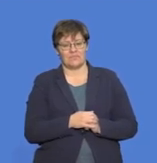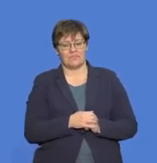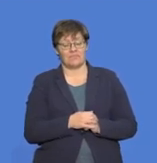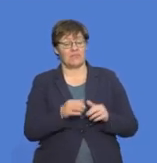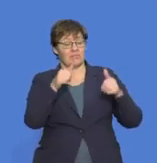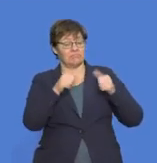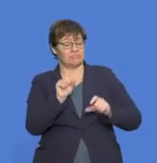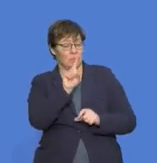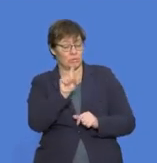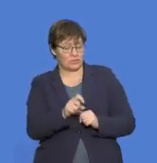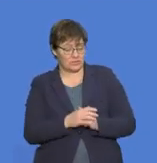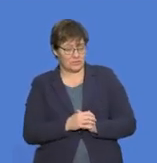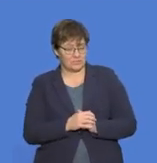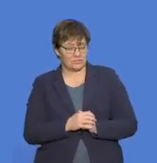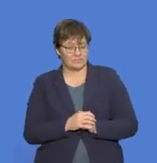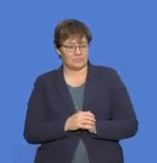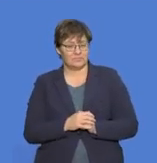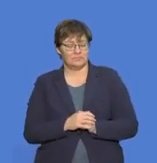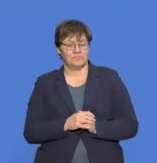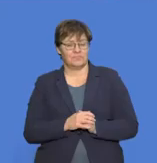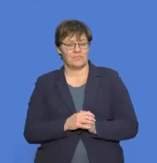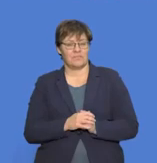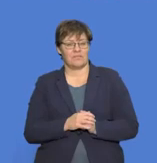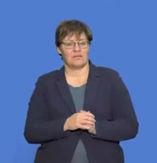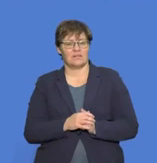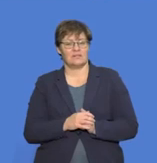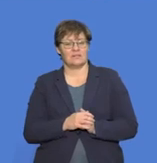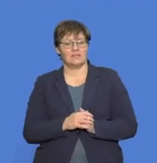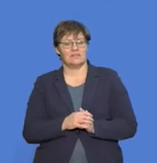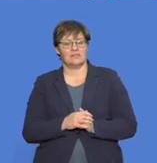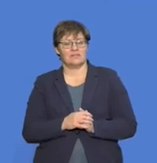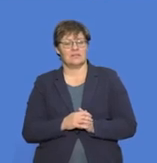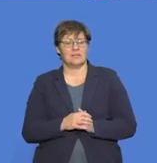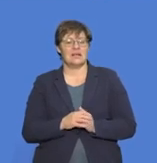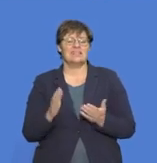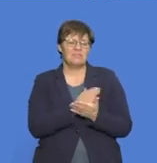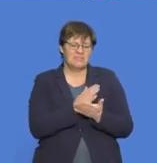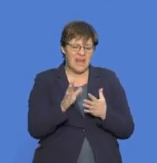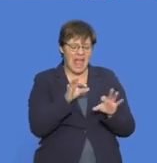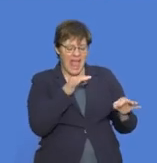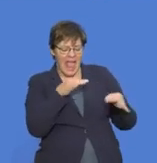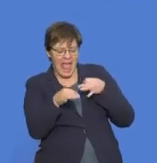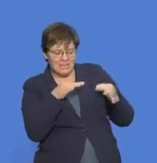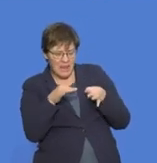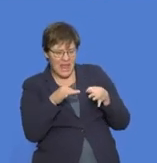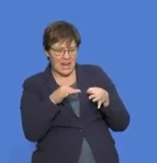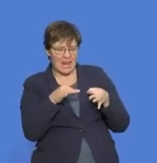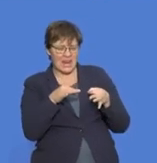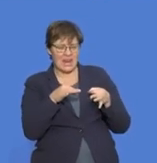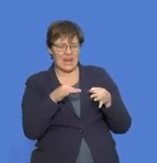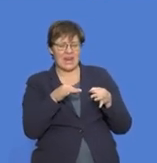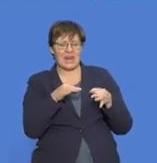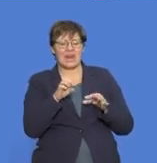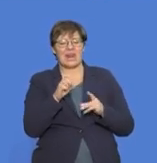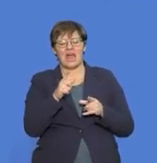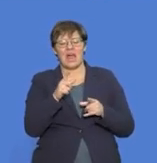Next question, and sometimes the description of the experiments are actually quite